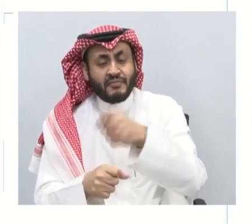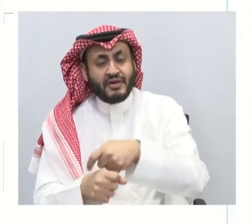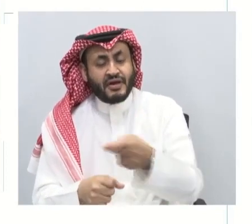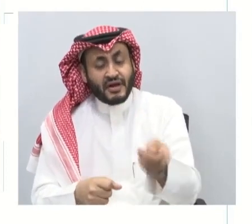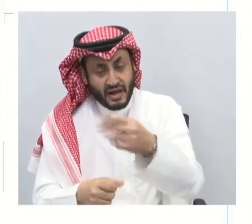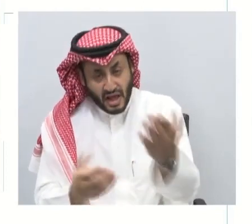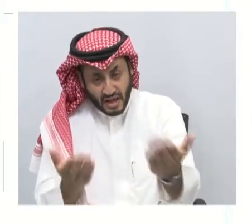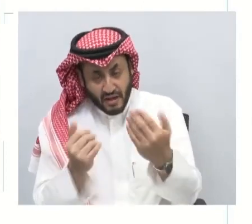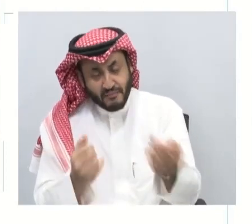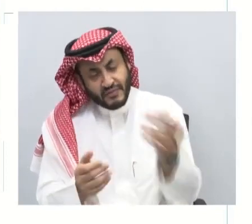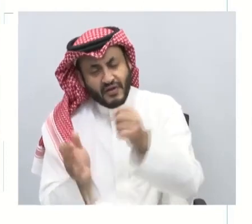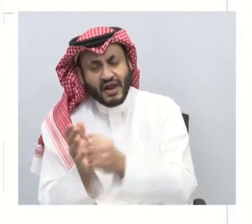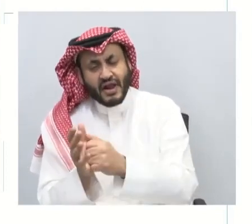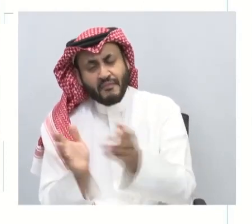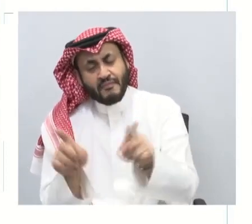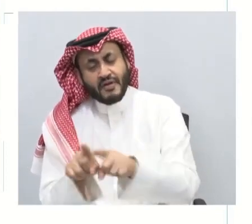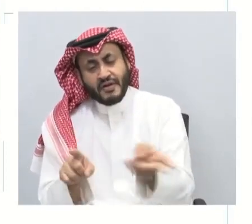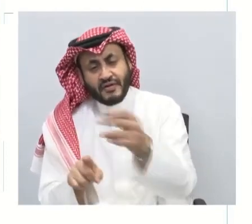next year.